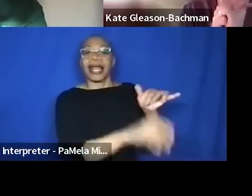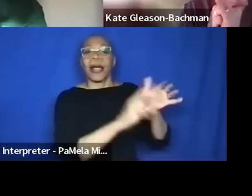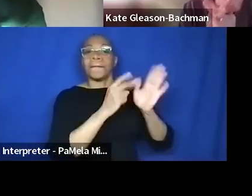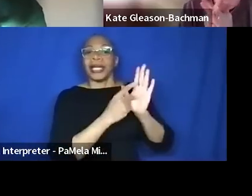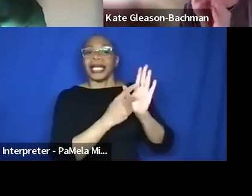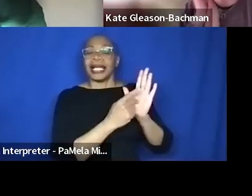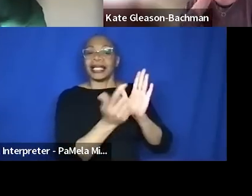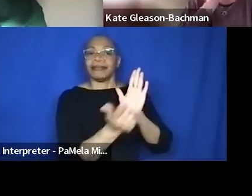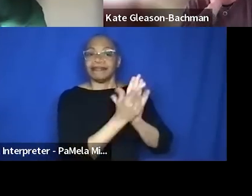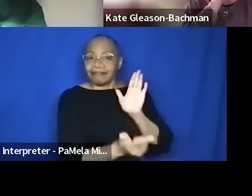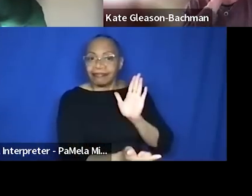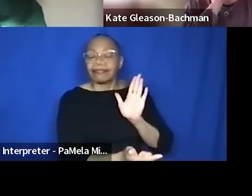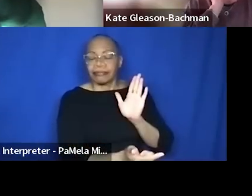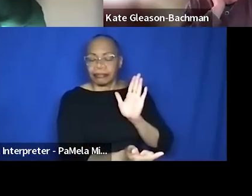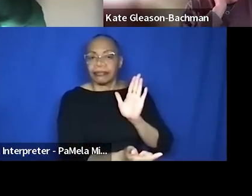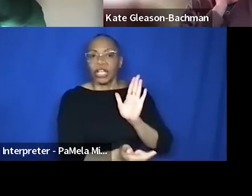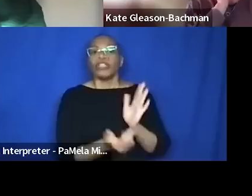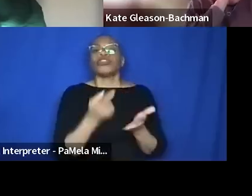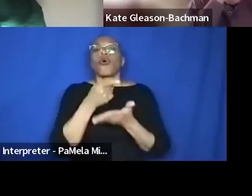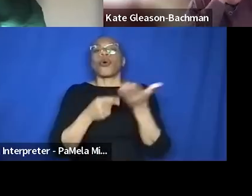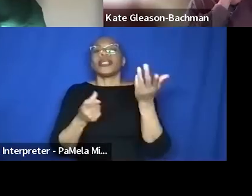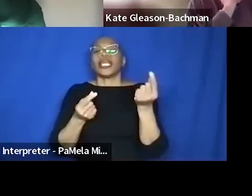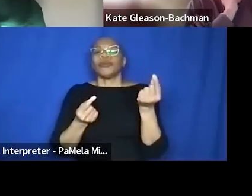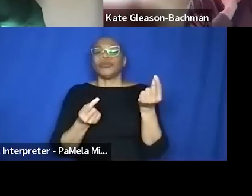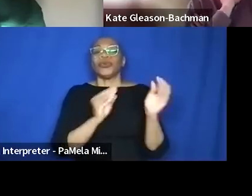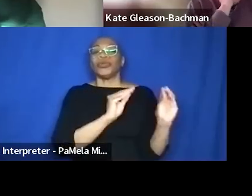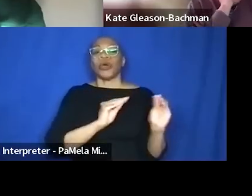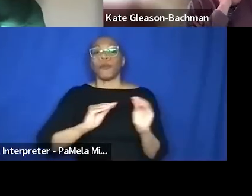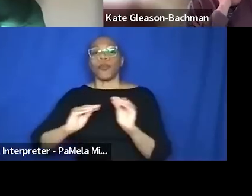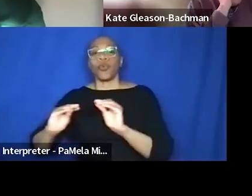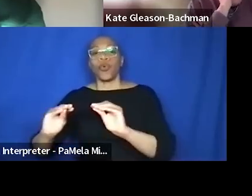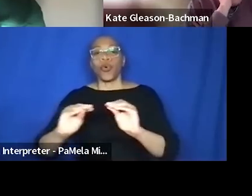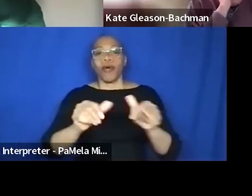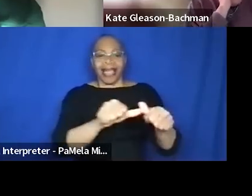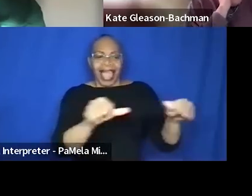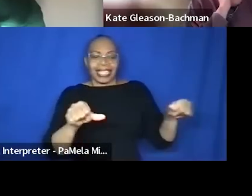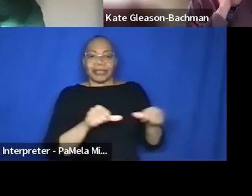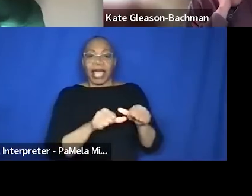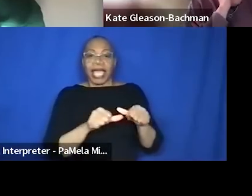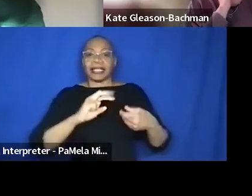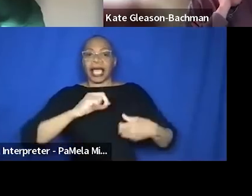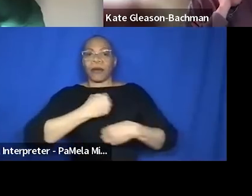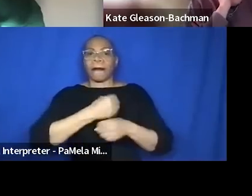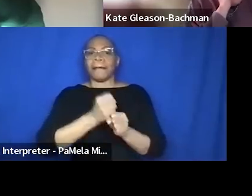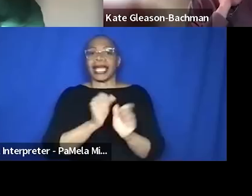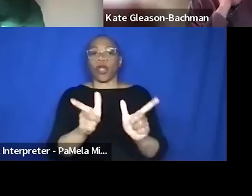And then so they just kind of kept moving that space wider and wider until it was finally